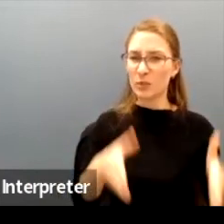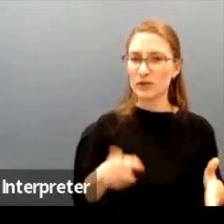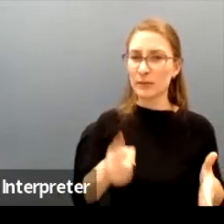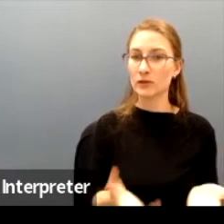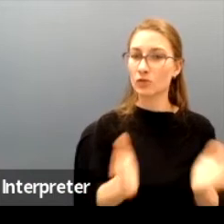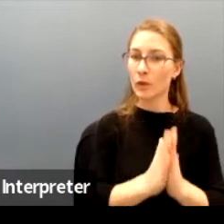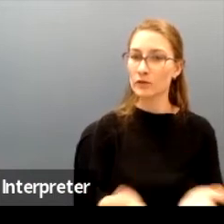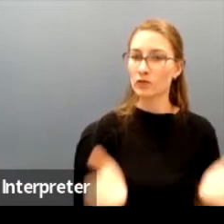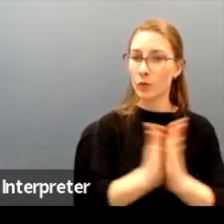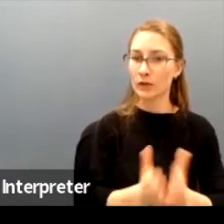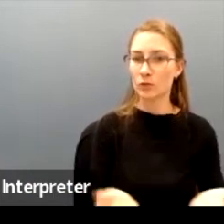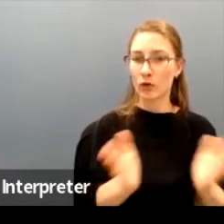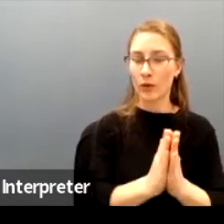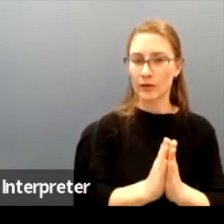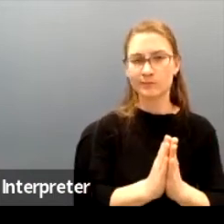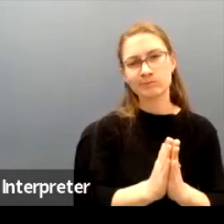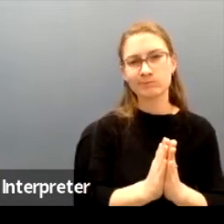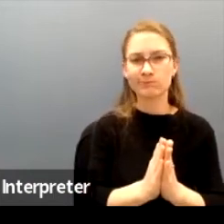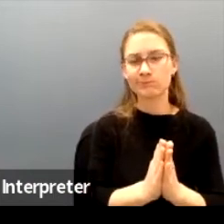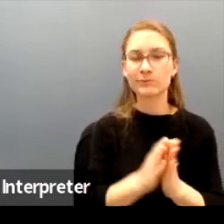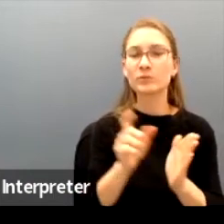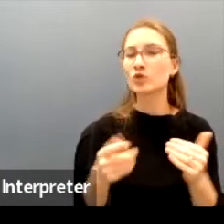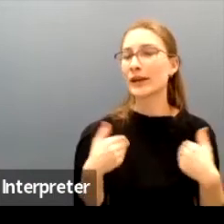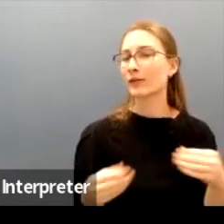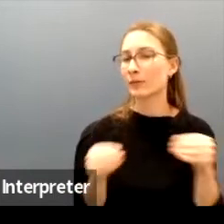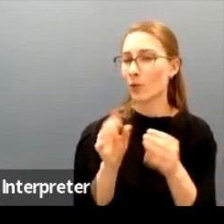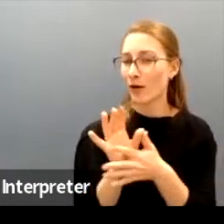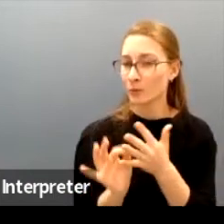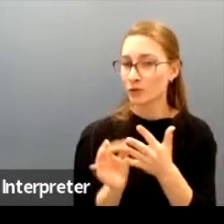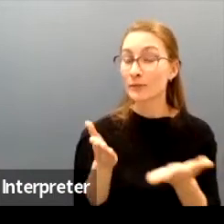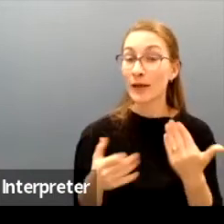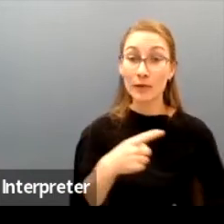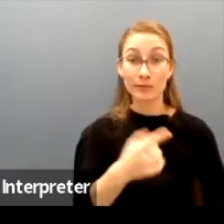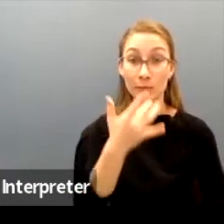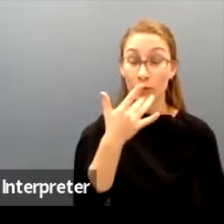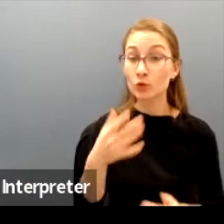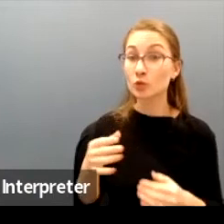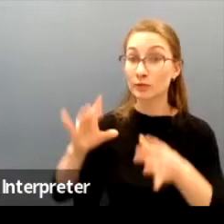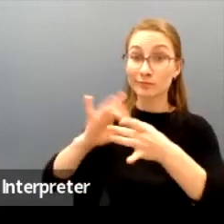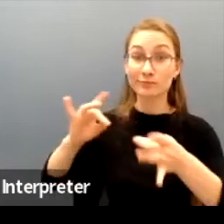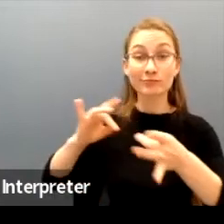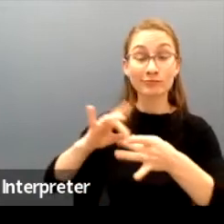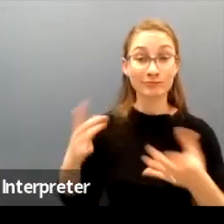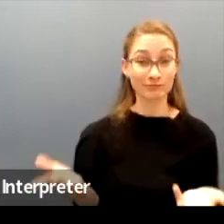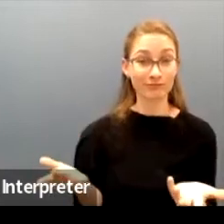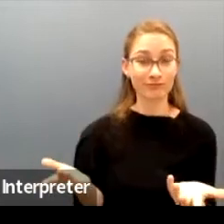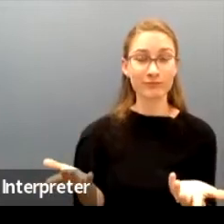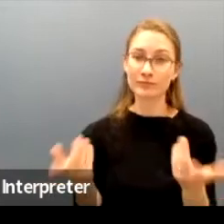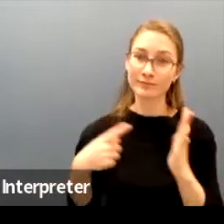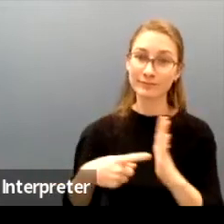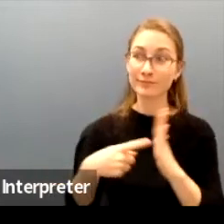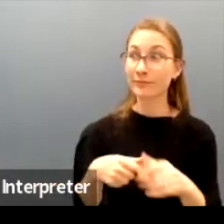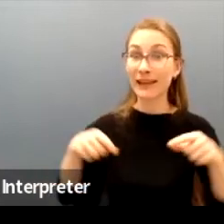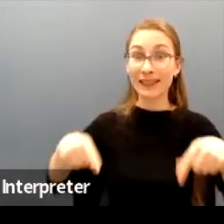need to keep our options open and consider allowing them to comment, maybe commenting on, this is a big room, this is